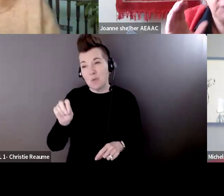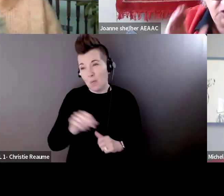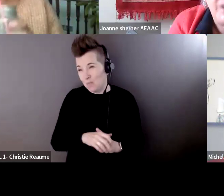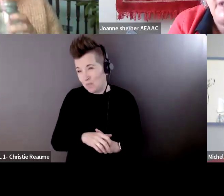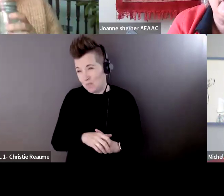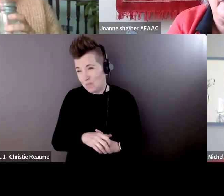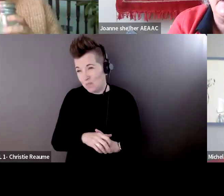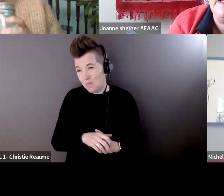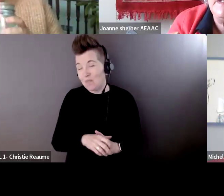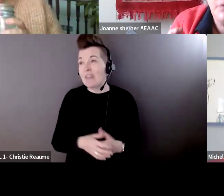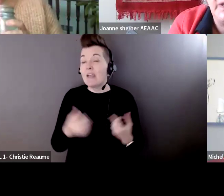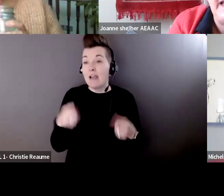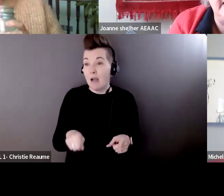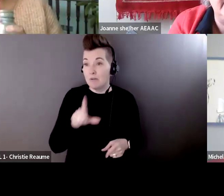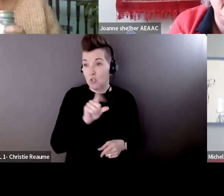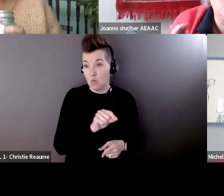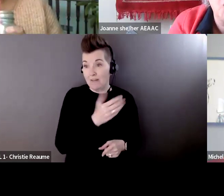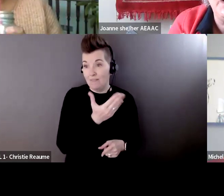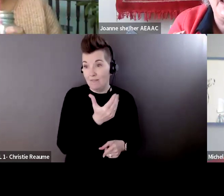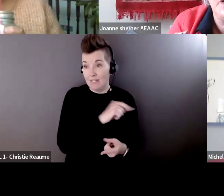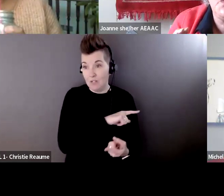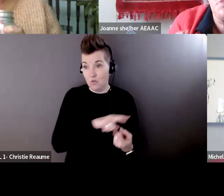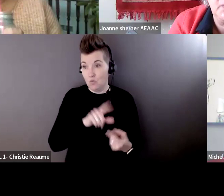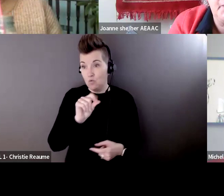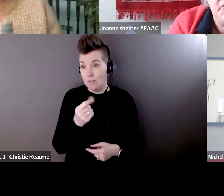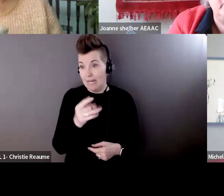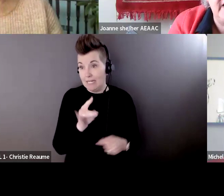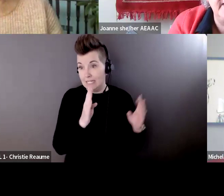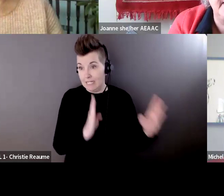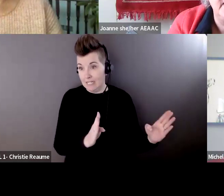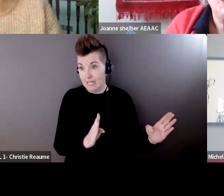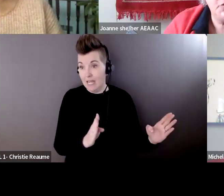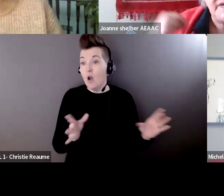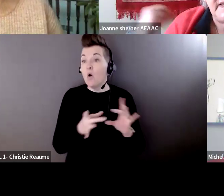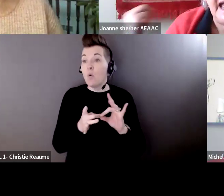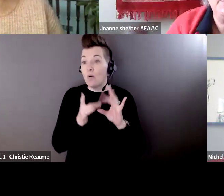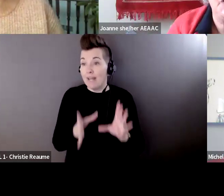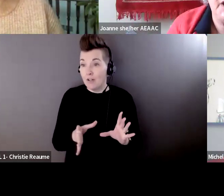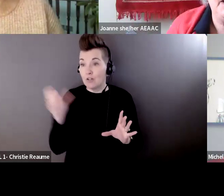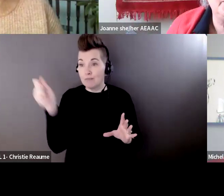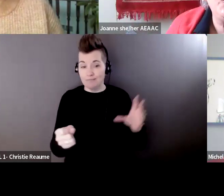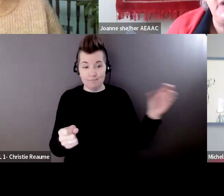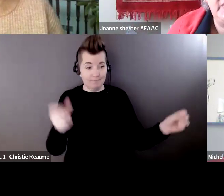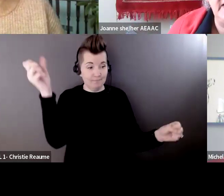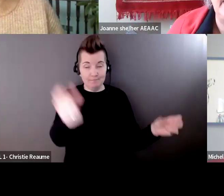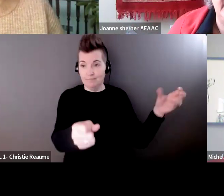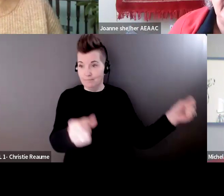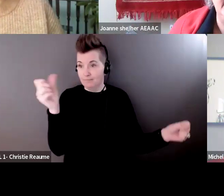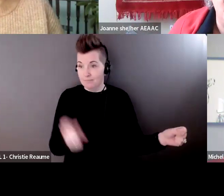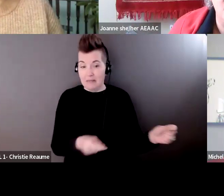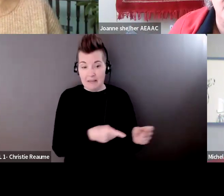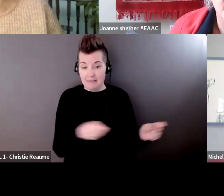in 2015 to 2018, the coordinators were put in place to establish and put in place